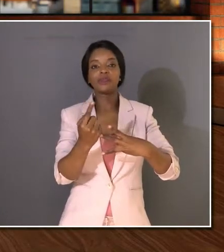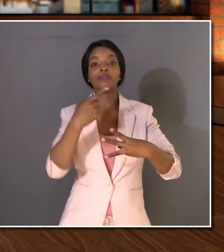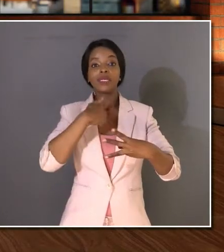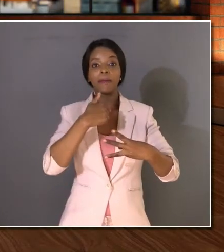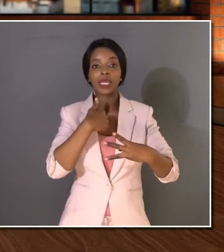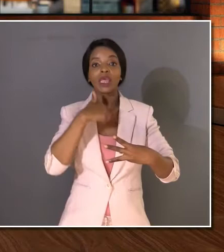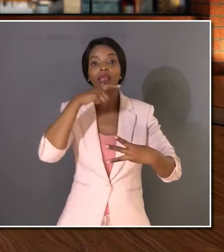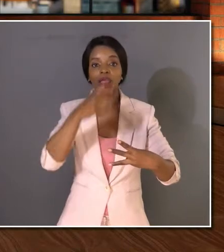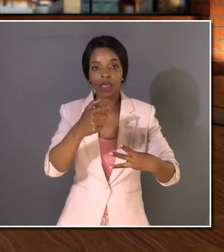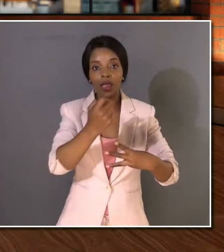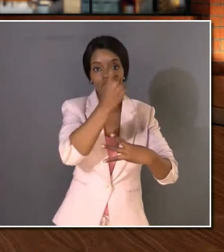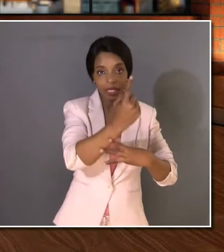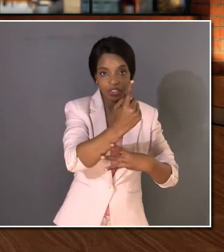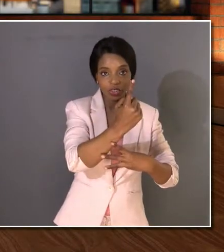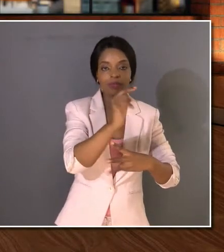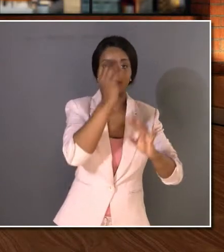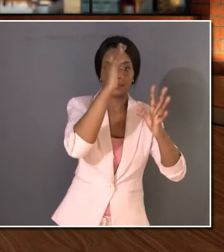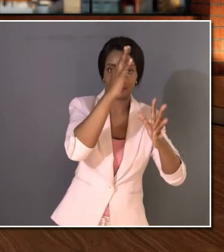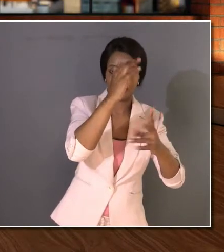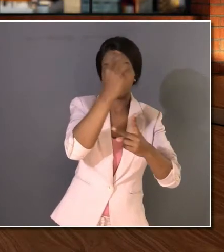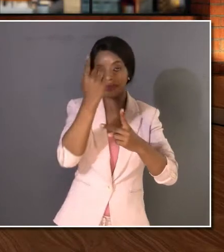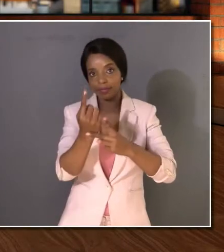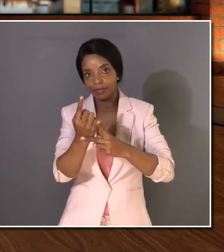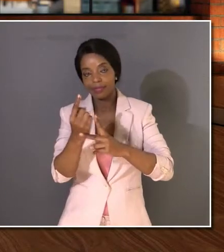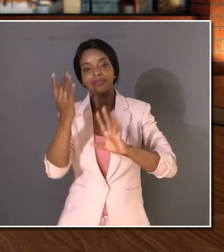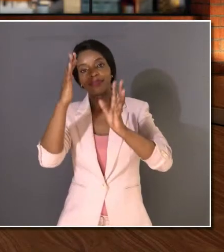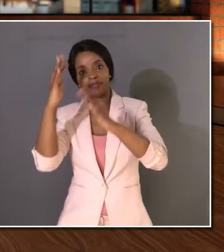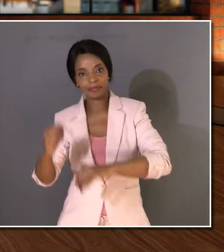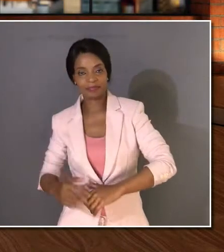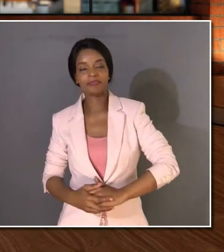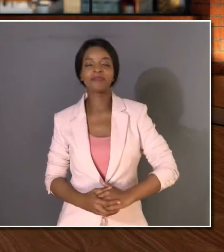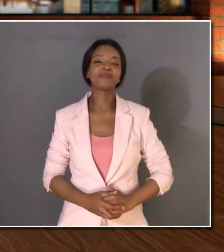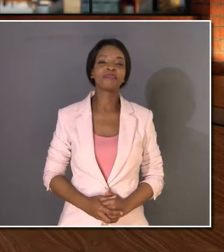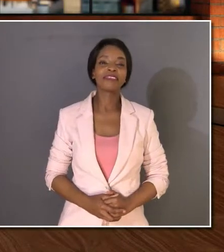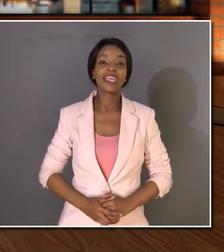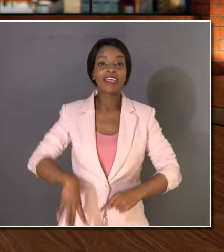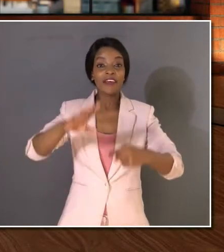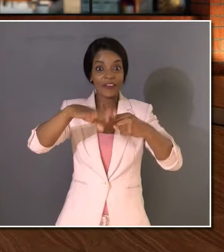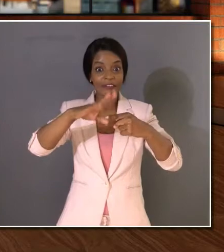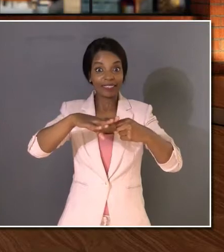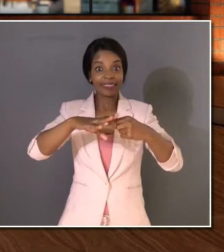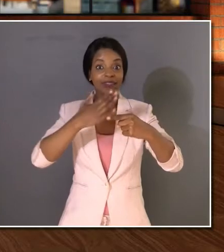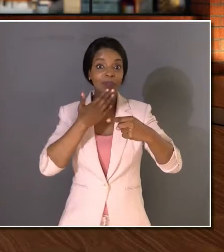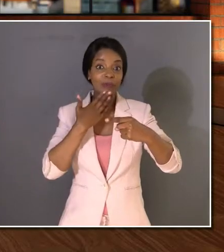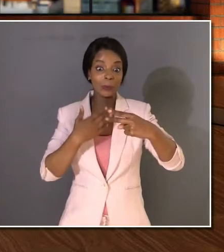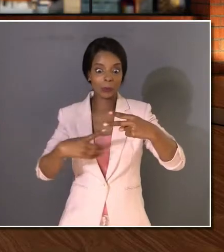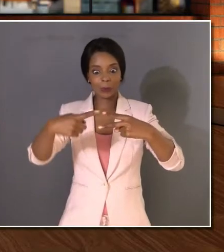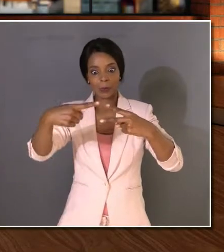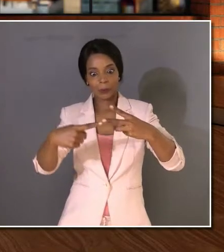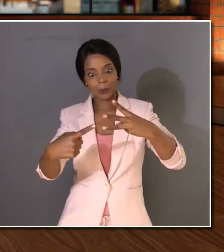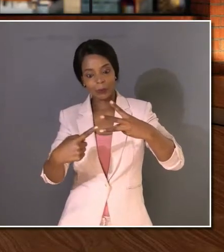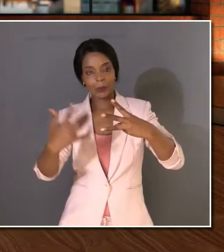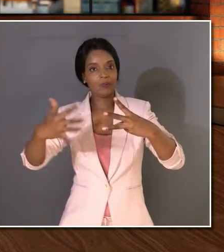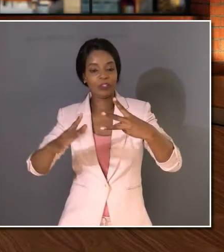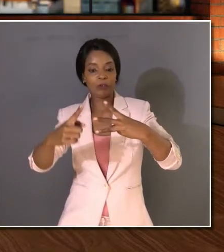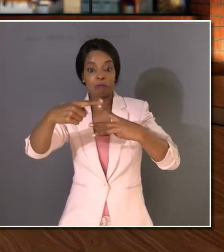time so we can congratulate them. Our first place recipient is